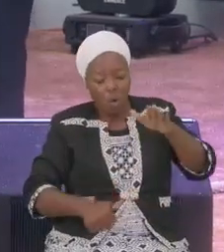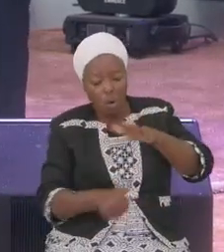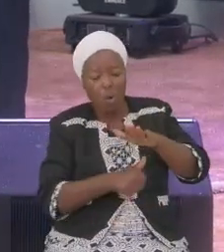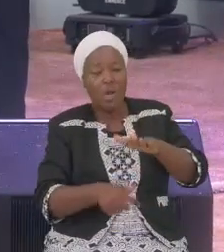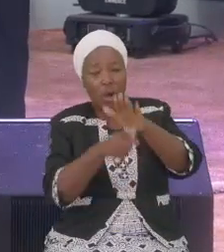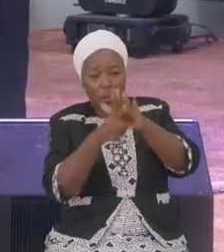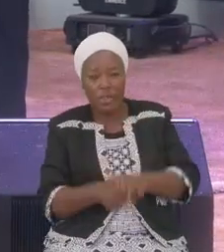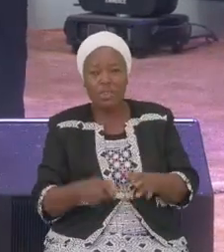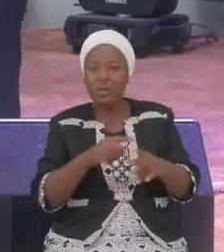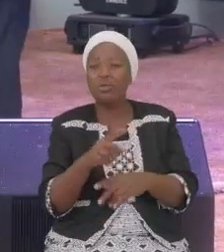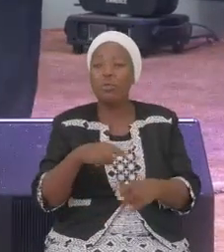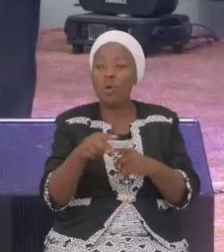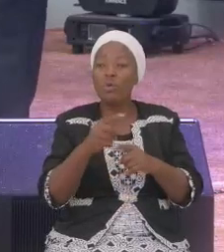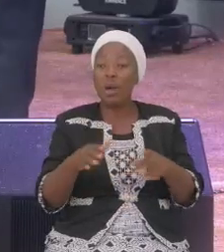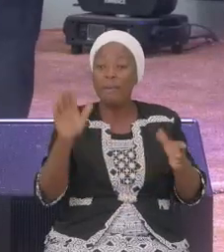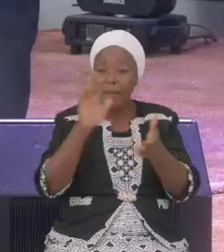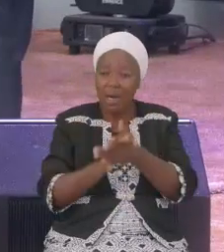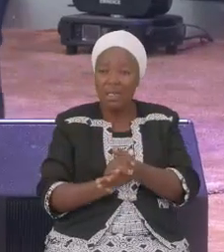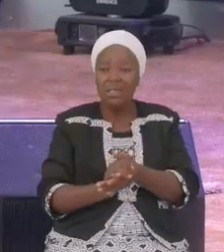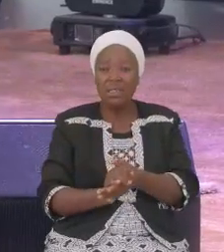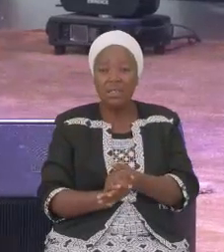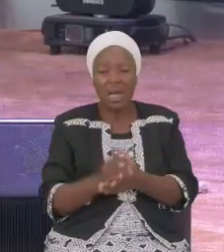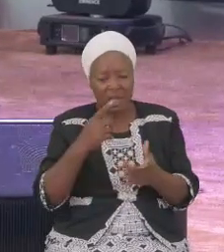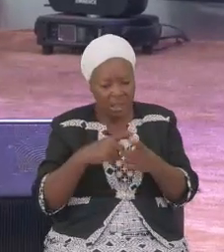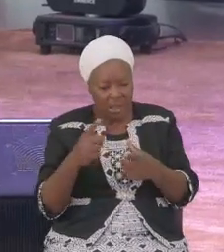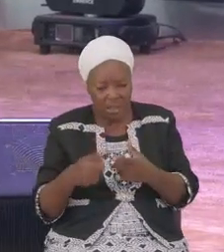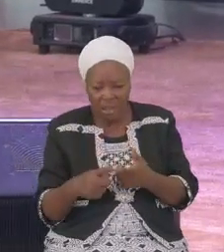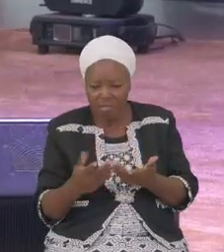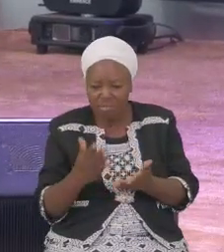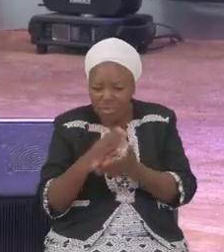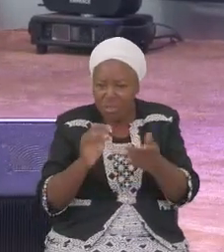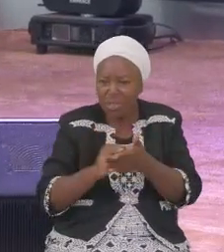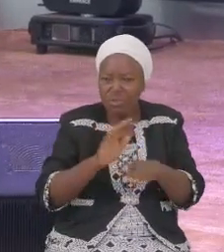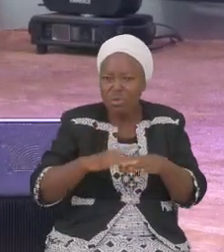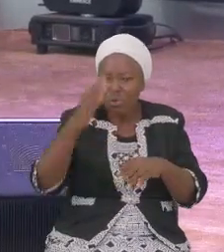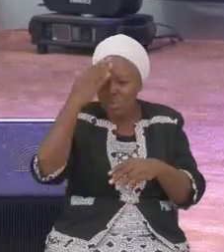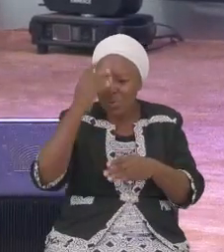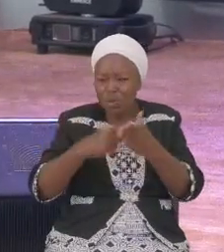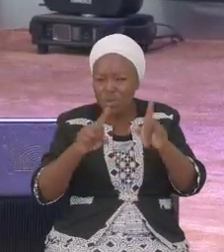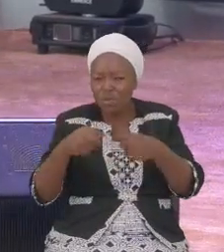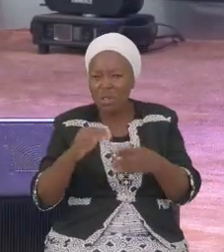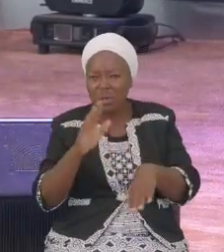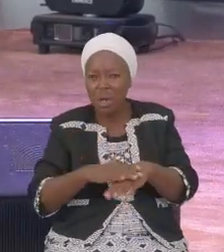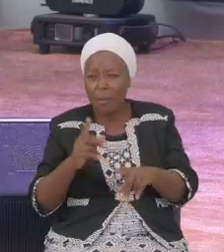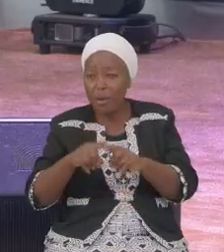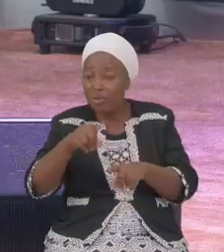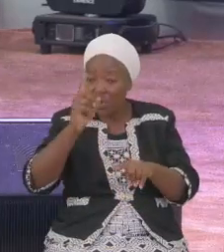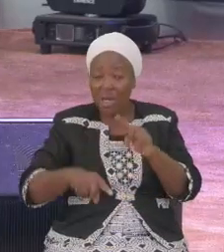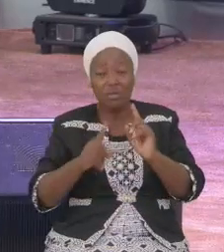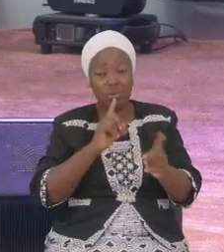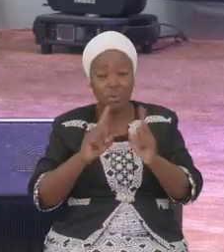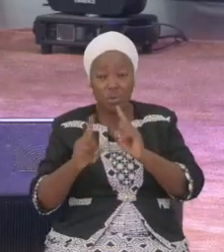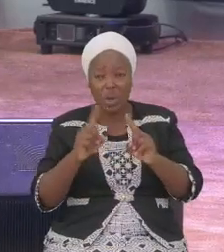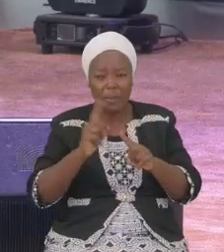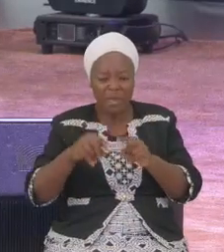your marriage. And then something you don't like what is going on, but you cannot talk. And there's an